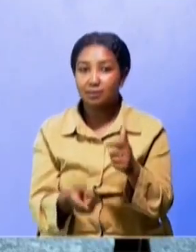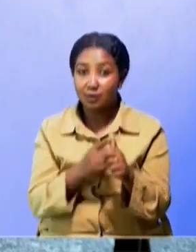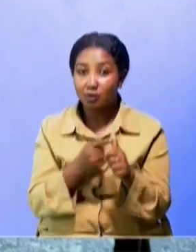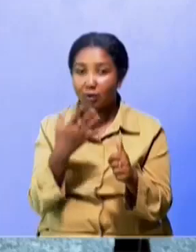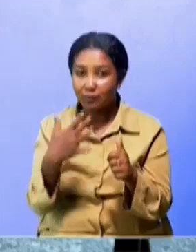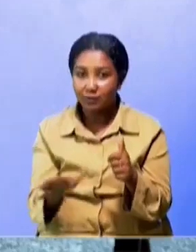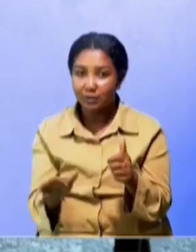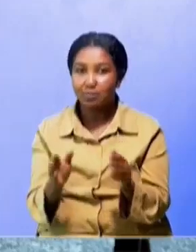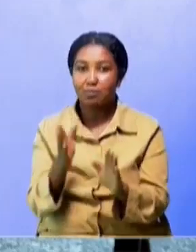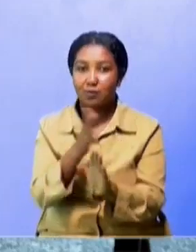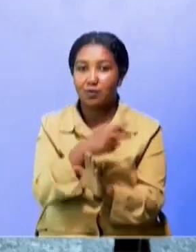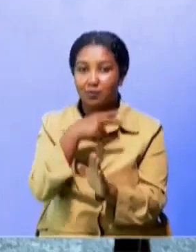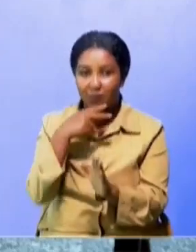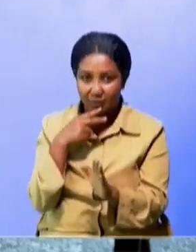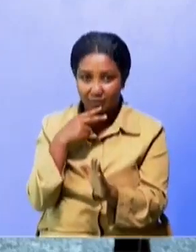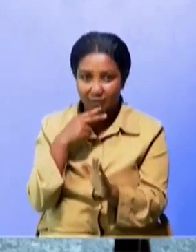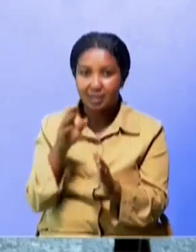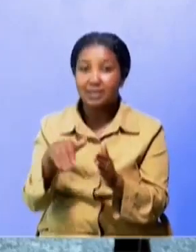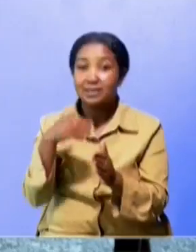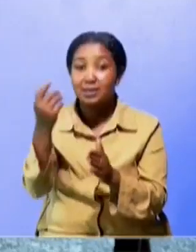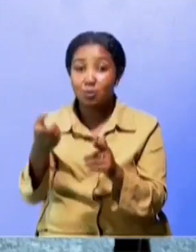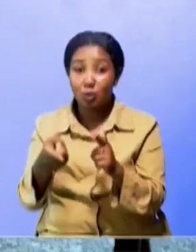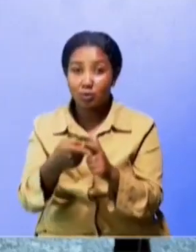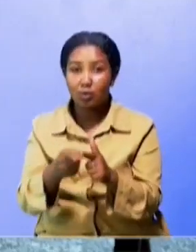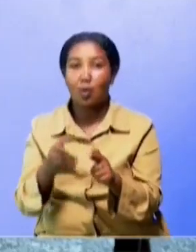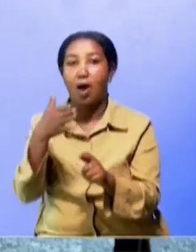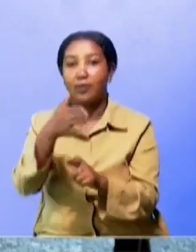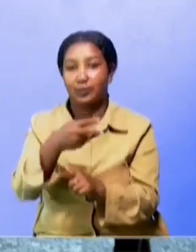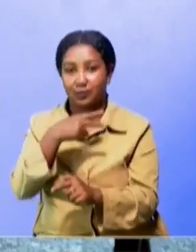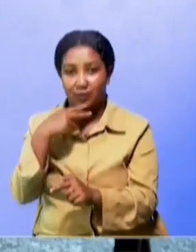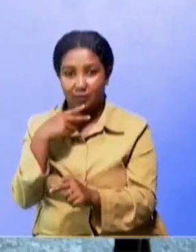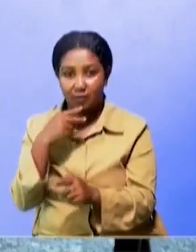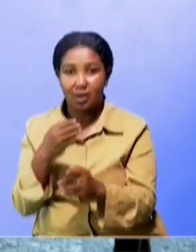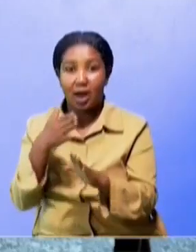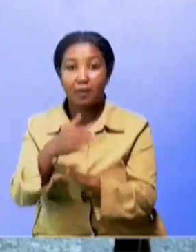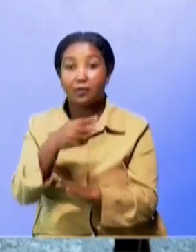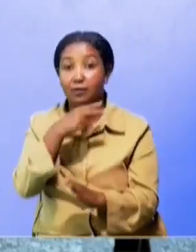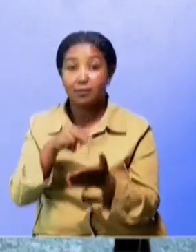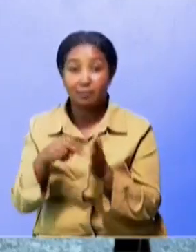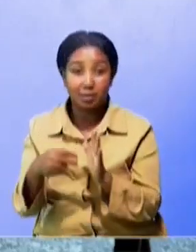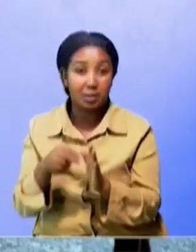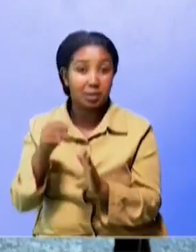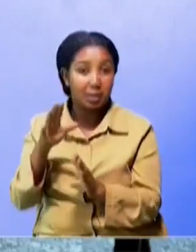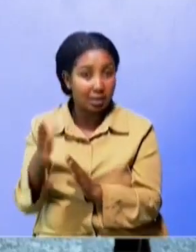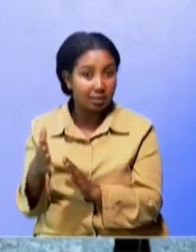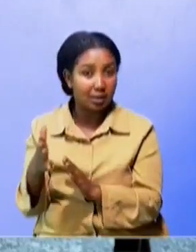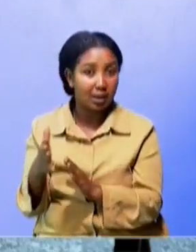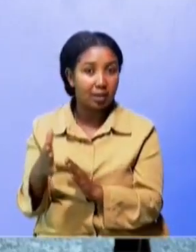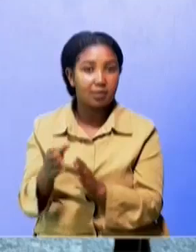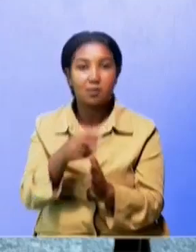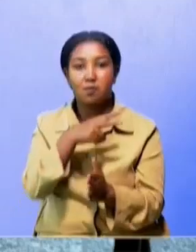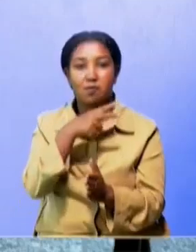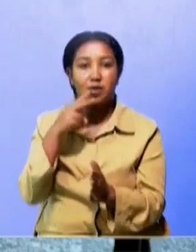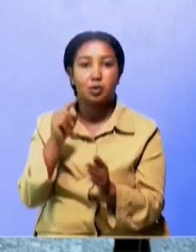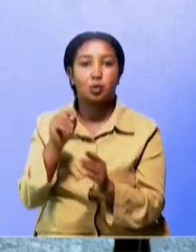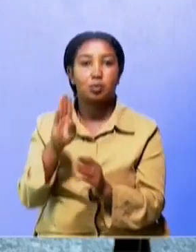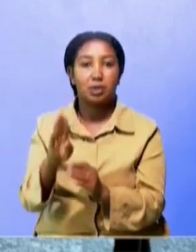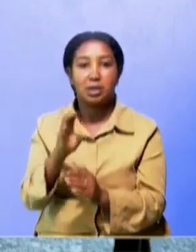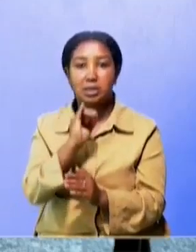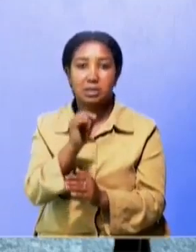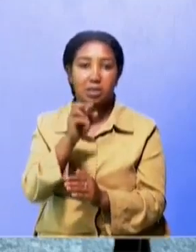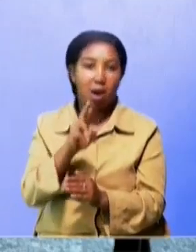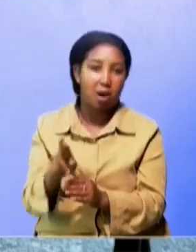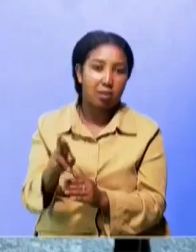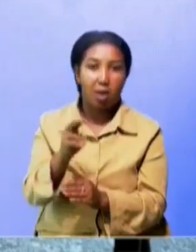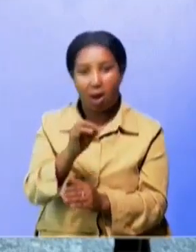Number 2, that is after the verb. After the verb means that it's maybe that is verb to be, such as is or are